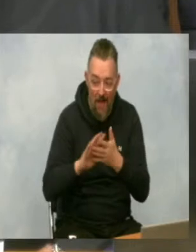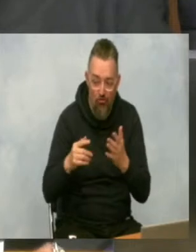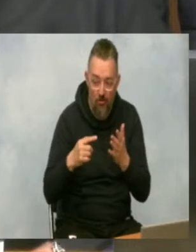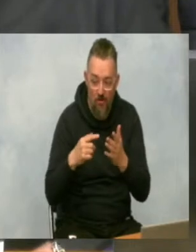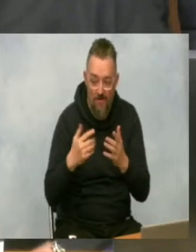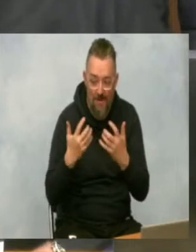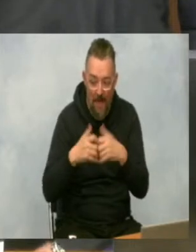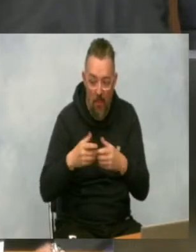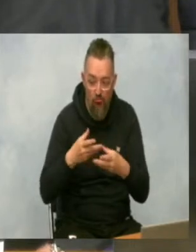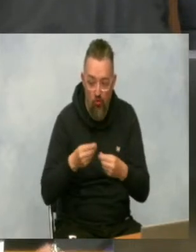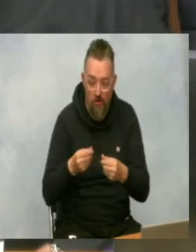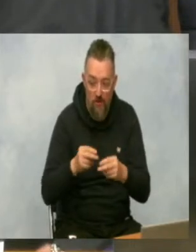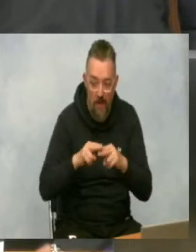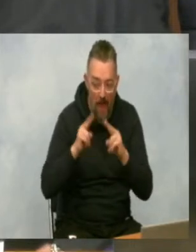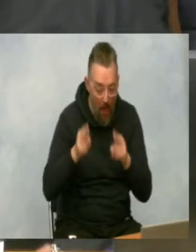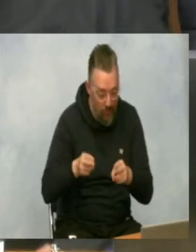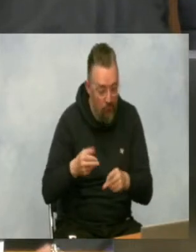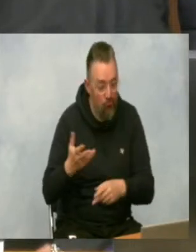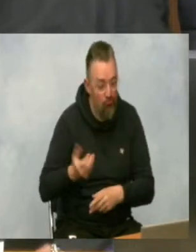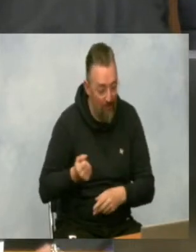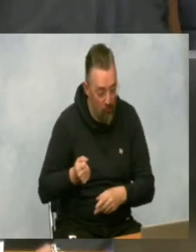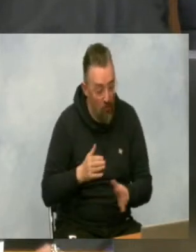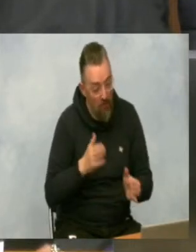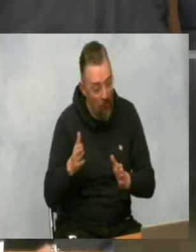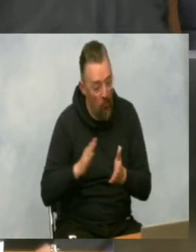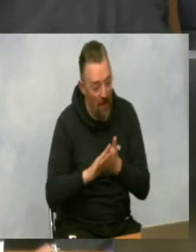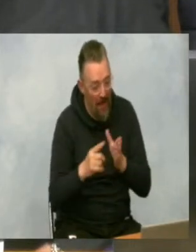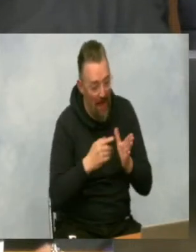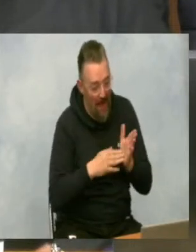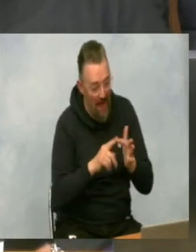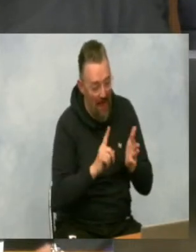Revenue Account, and that's back to Hazel again, please.